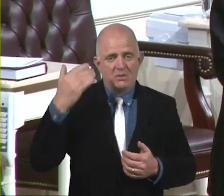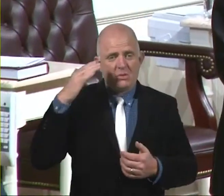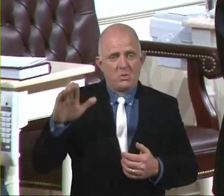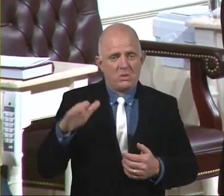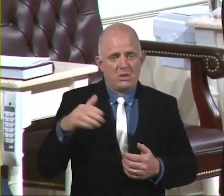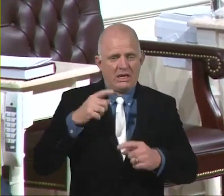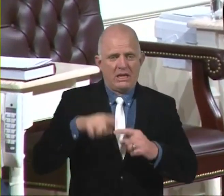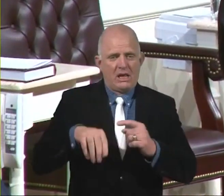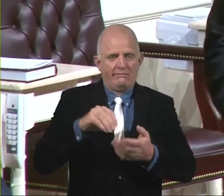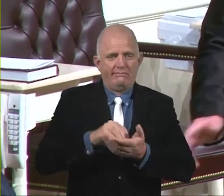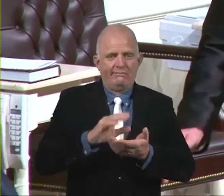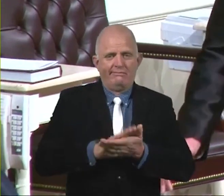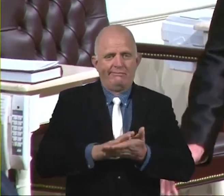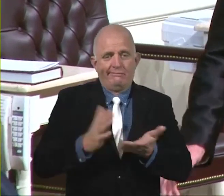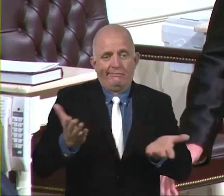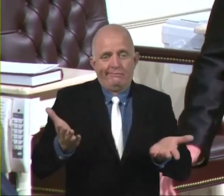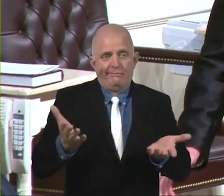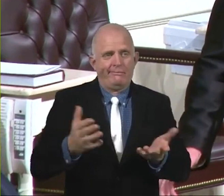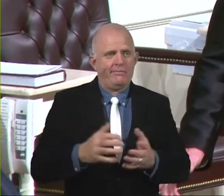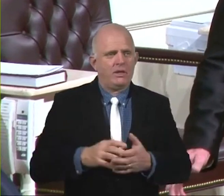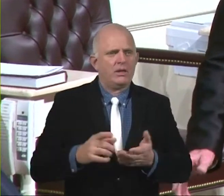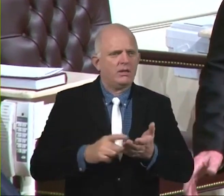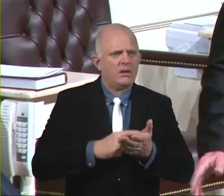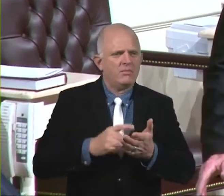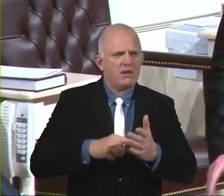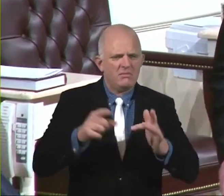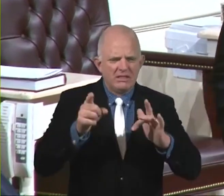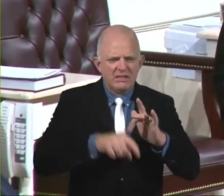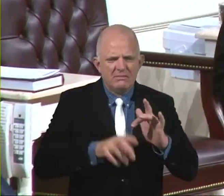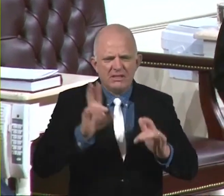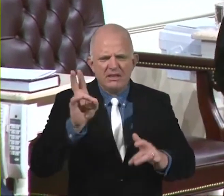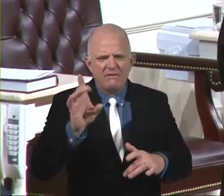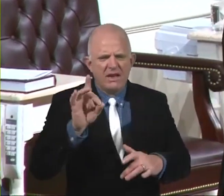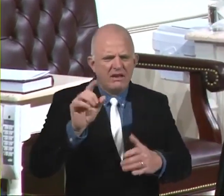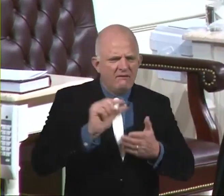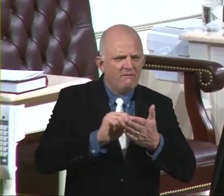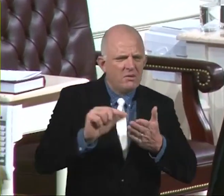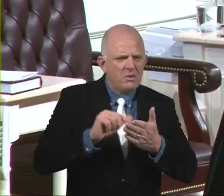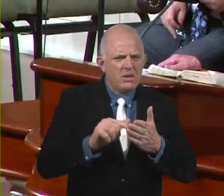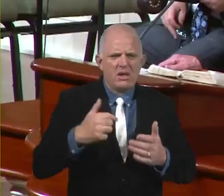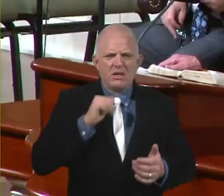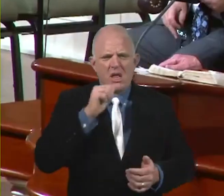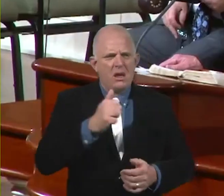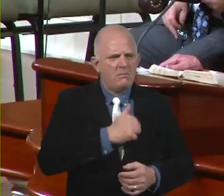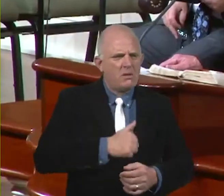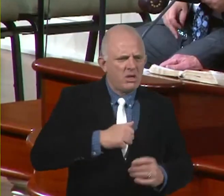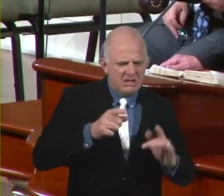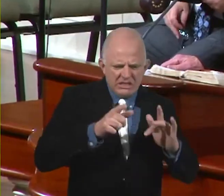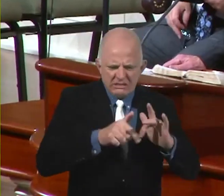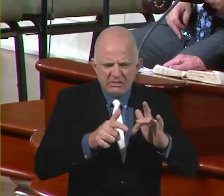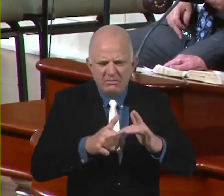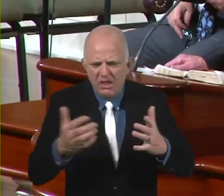And I said, "Sometimes they'll skip 7 or 8 verses and don't even apologize."